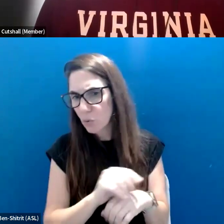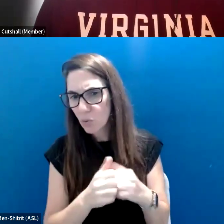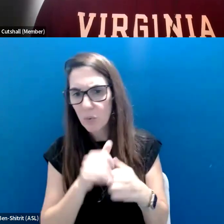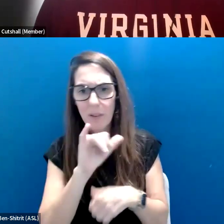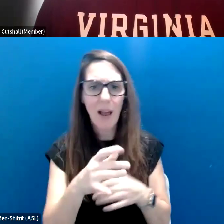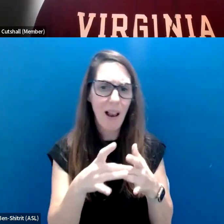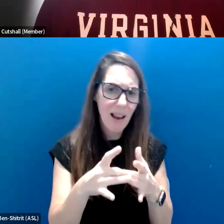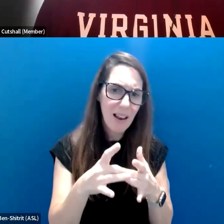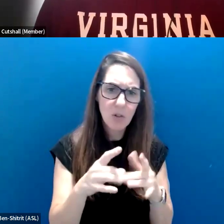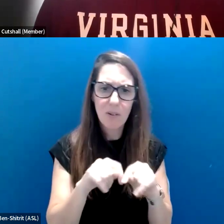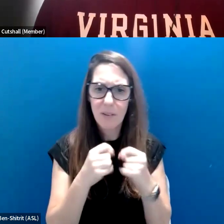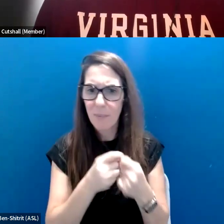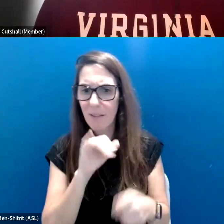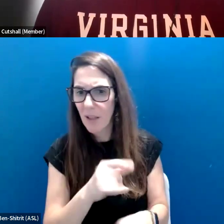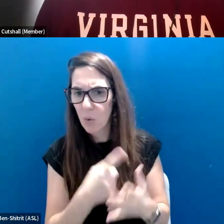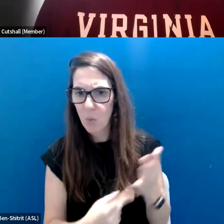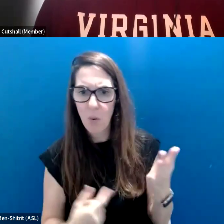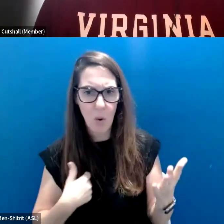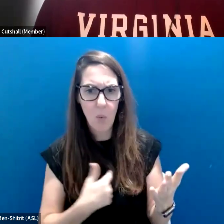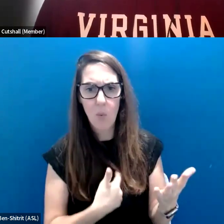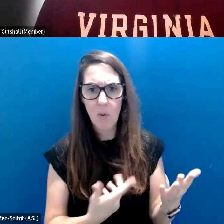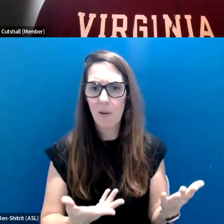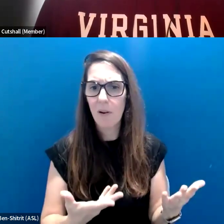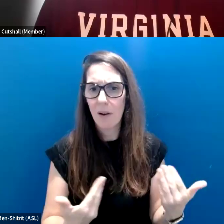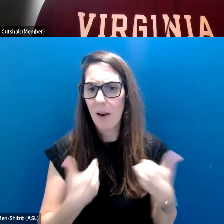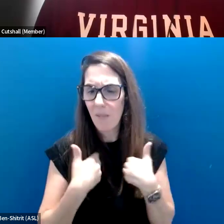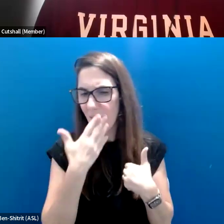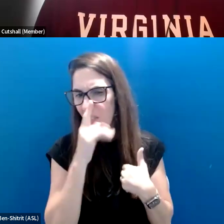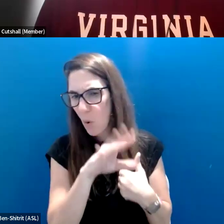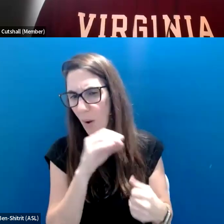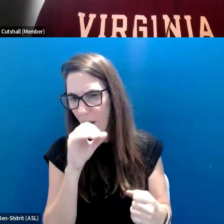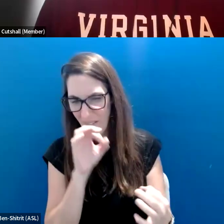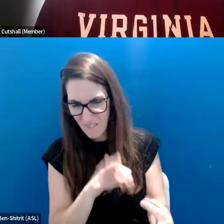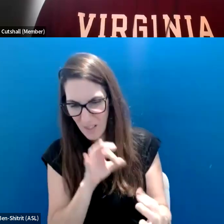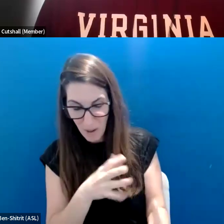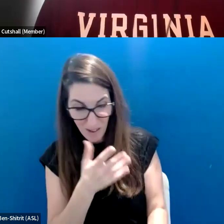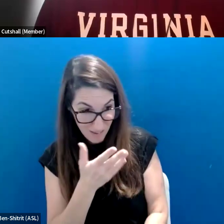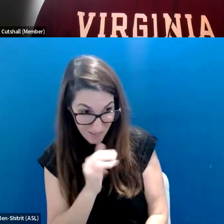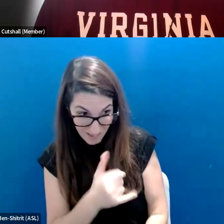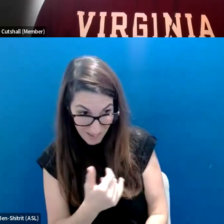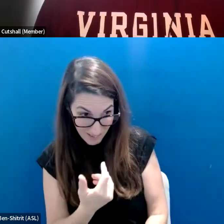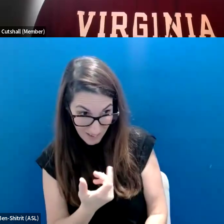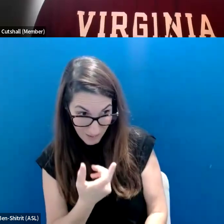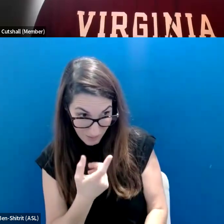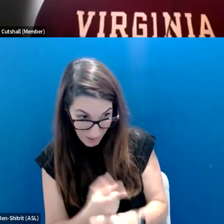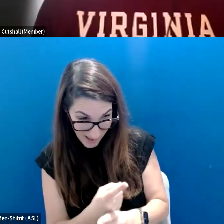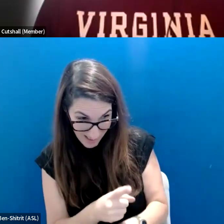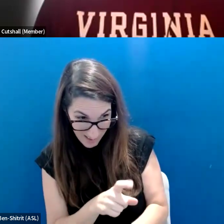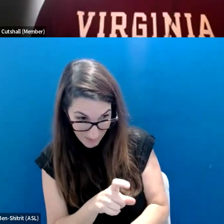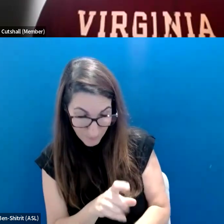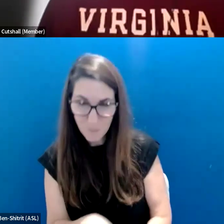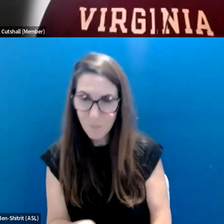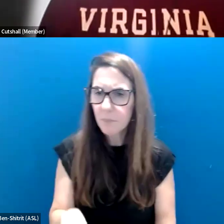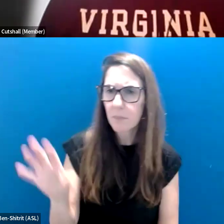here, this is where we're landing on it. Thank you so much for your input. Am I understanding this correctly? Yeah, I think so.